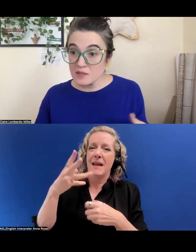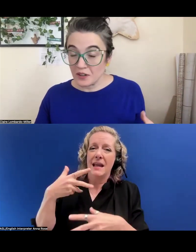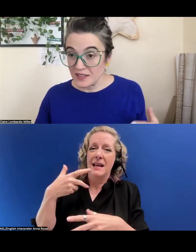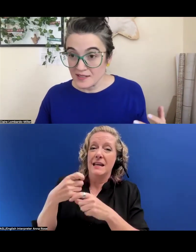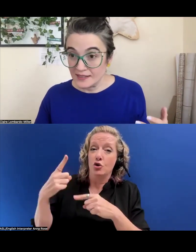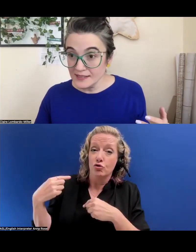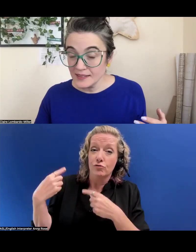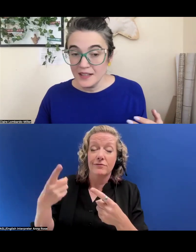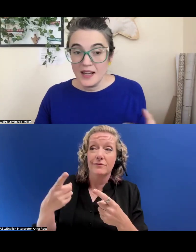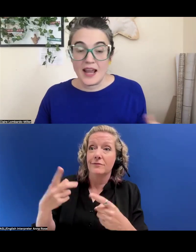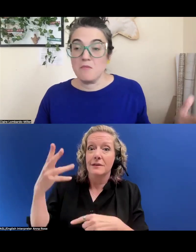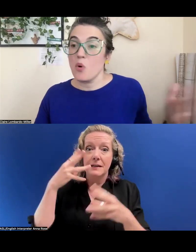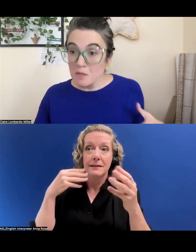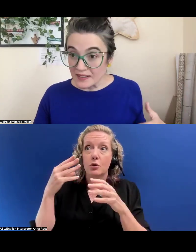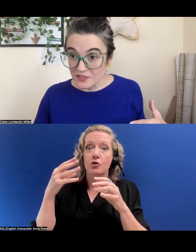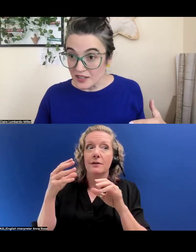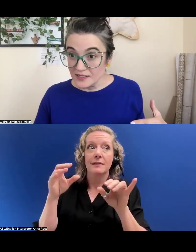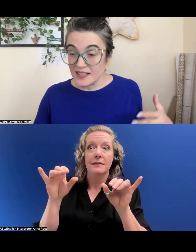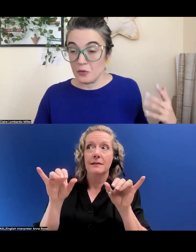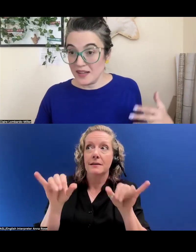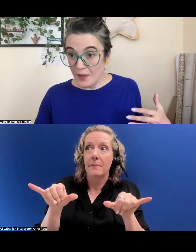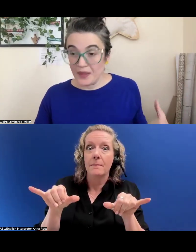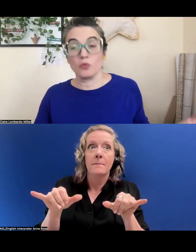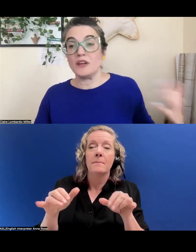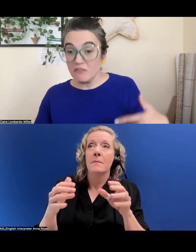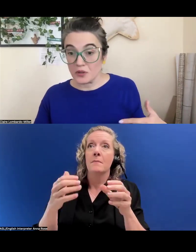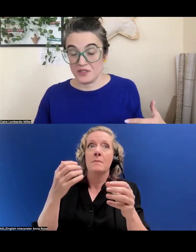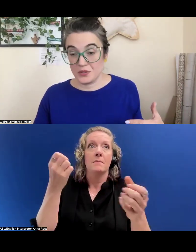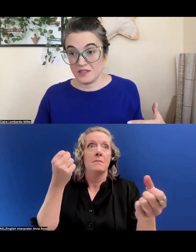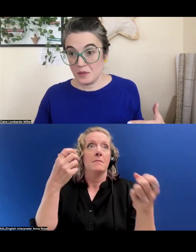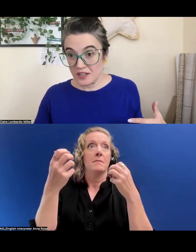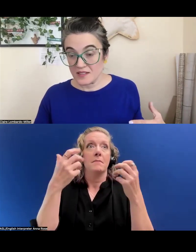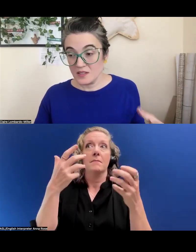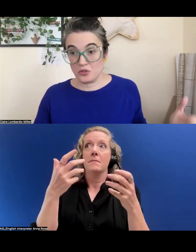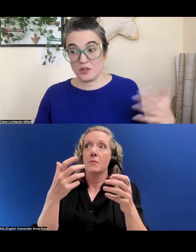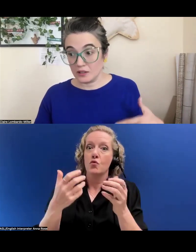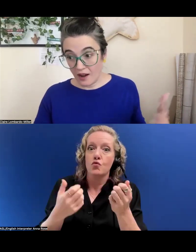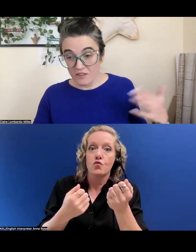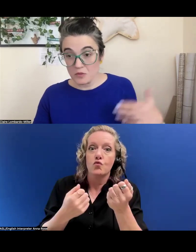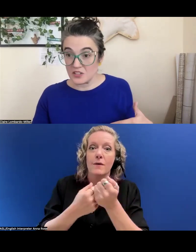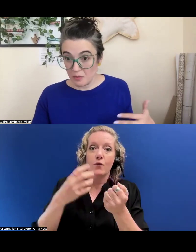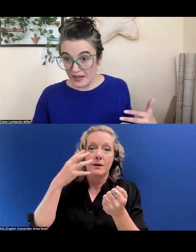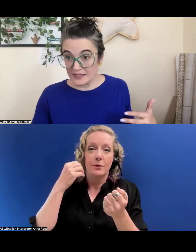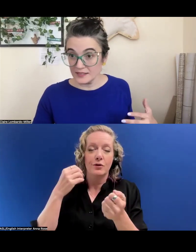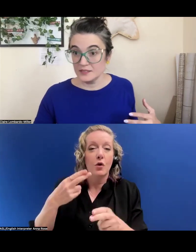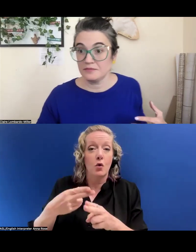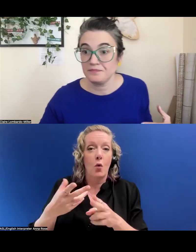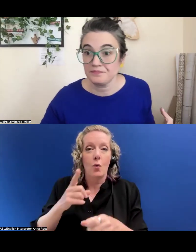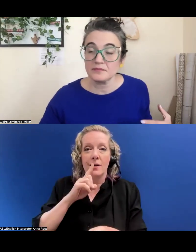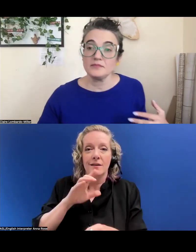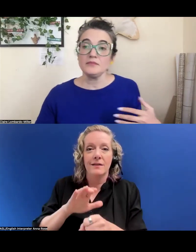more experiences and more messages that we get that reinforce those experiences, which is called confirmation